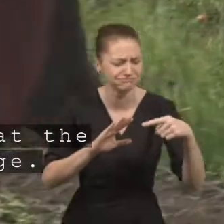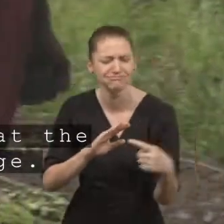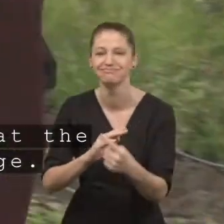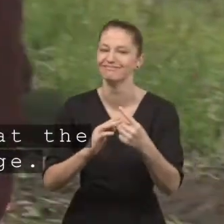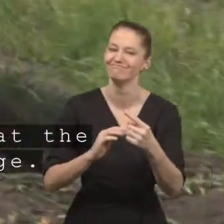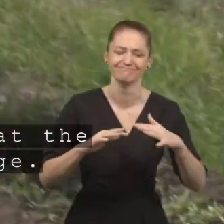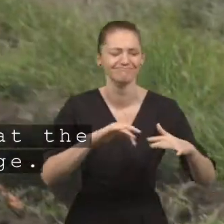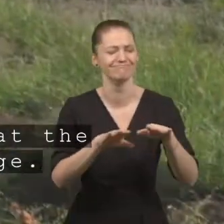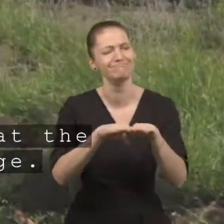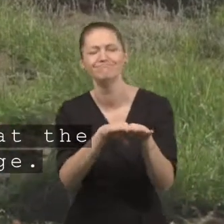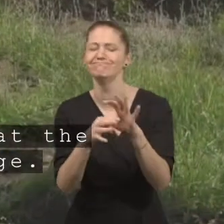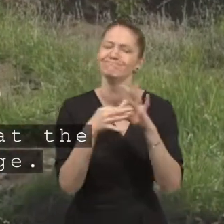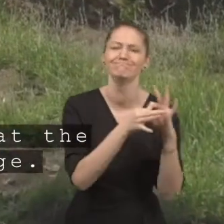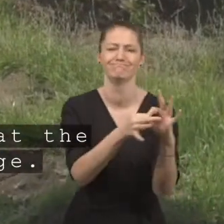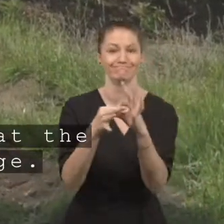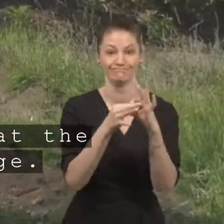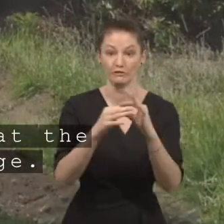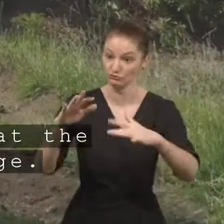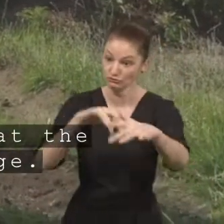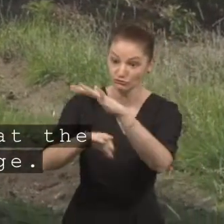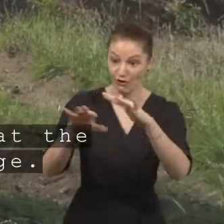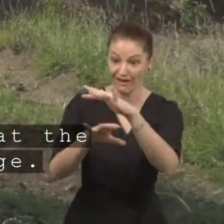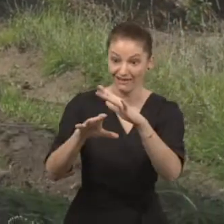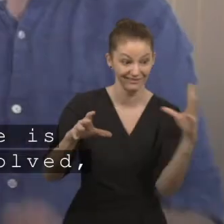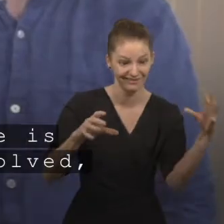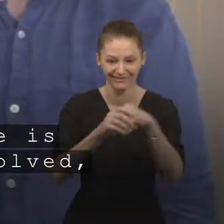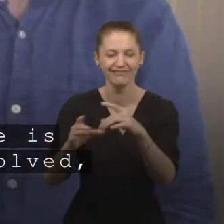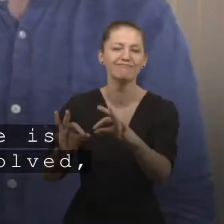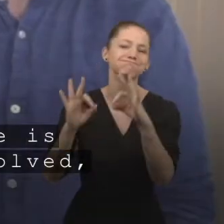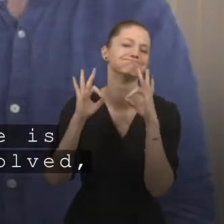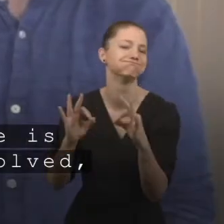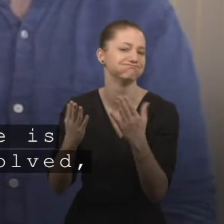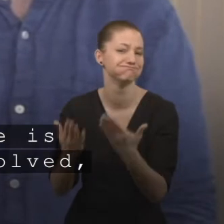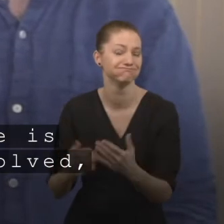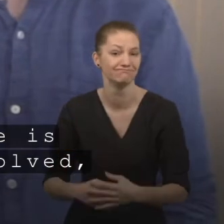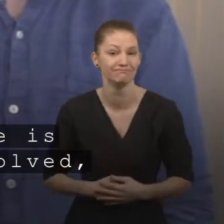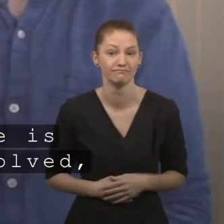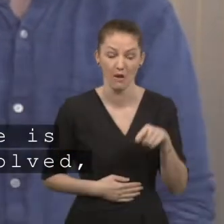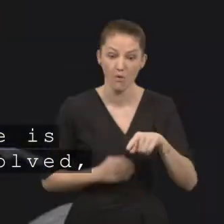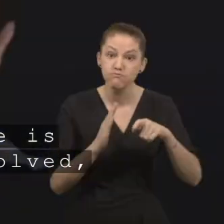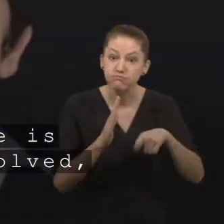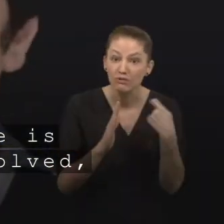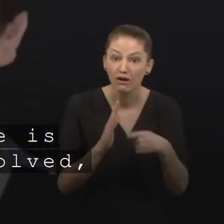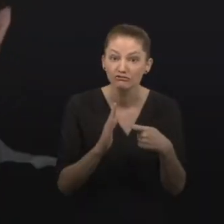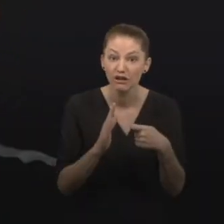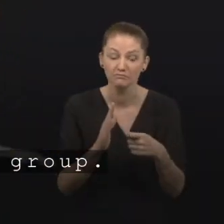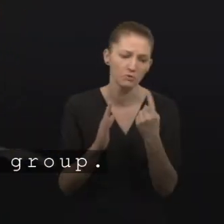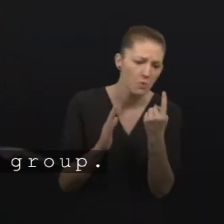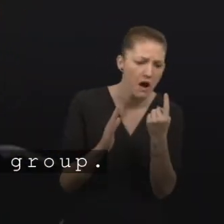I think that society wouldn't hold. In a project, when there are one or several women,